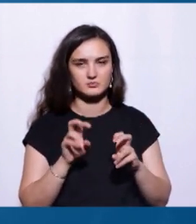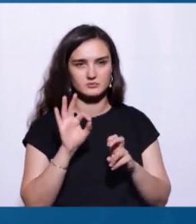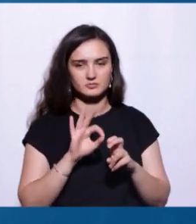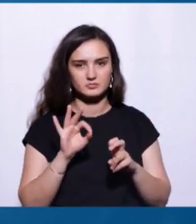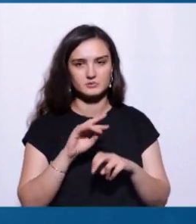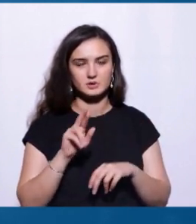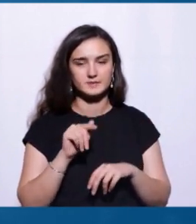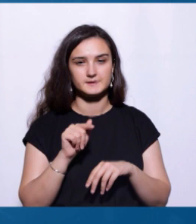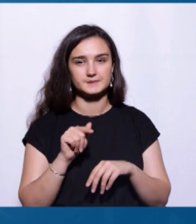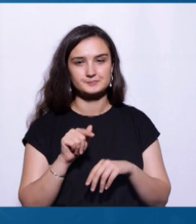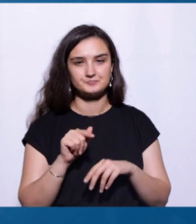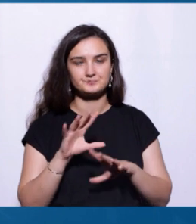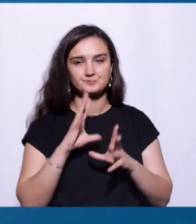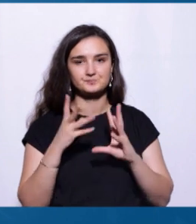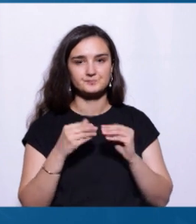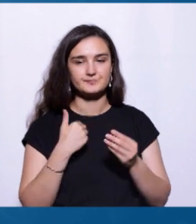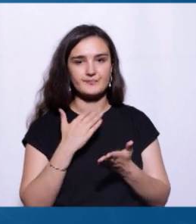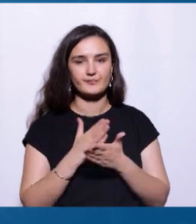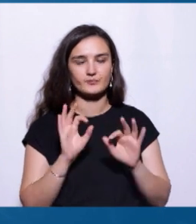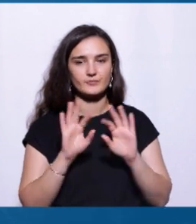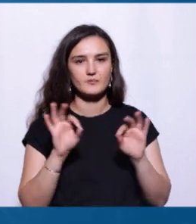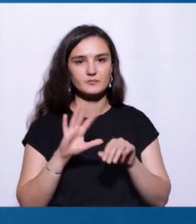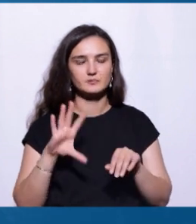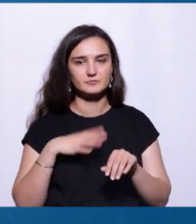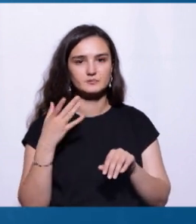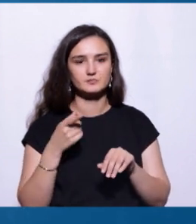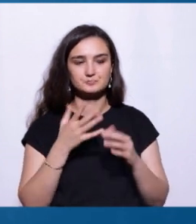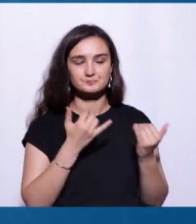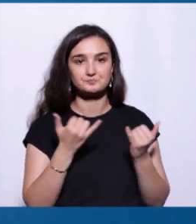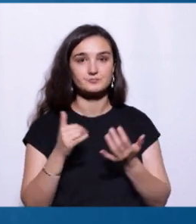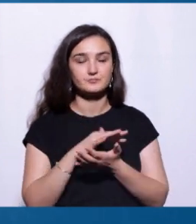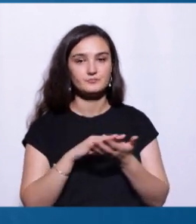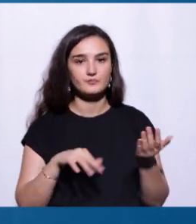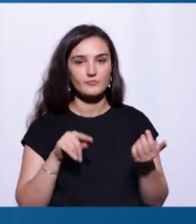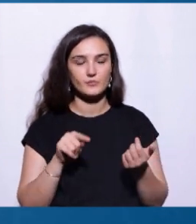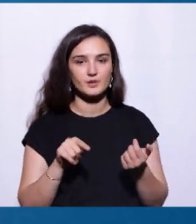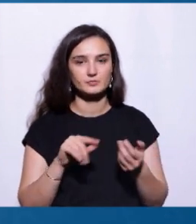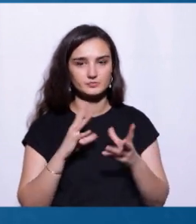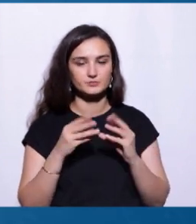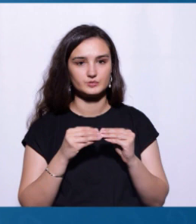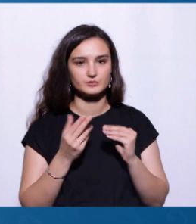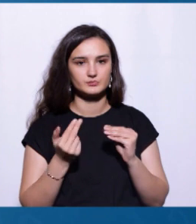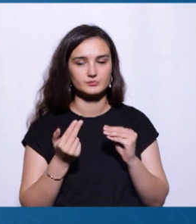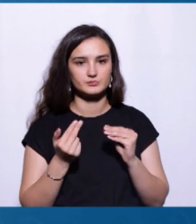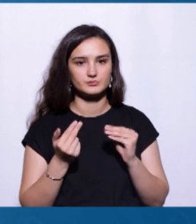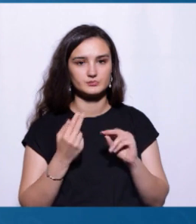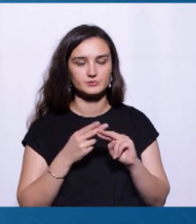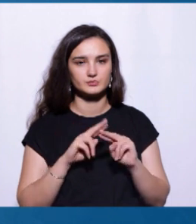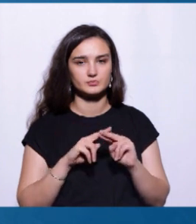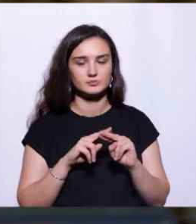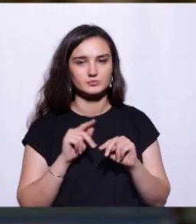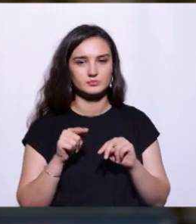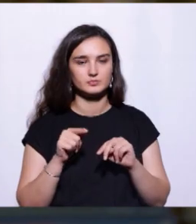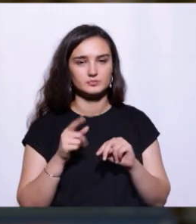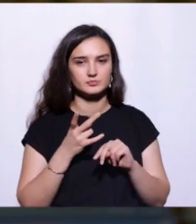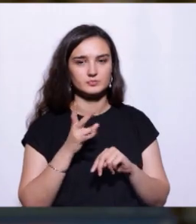devices. And finally, we have talked about present continuous. Absolutely, Miss Sophie. So, that